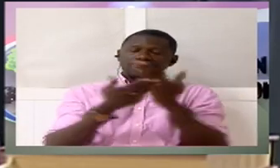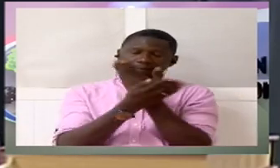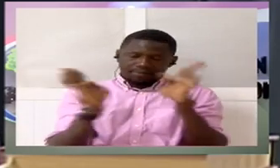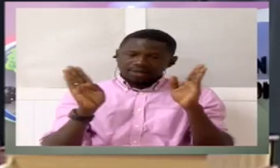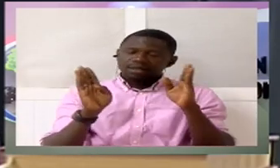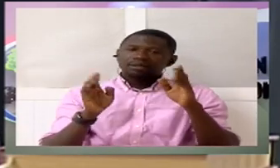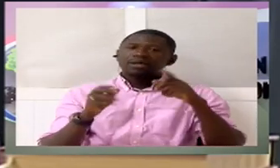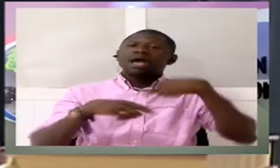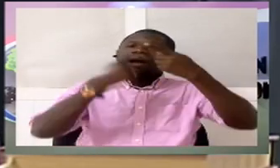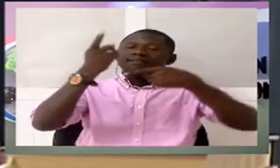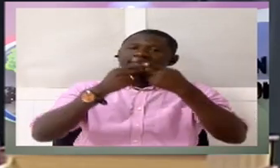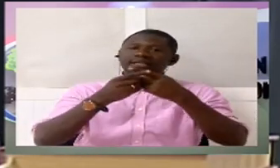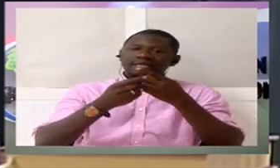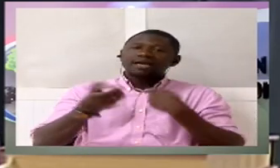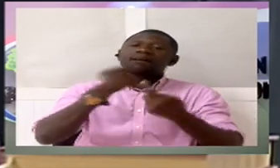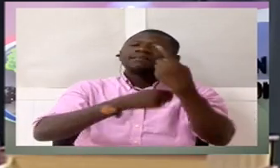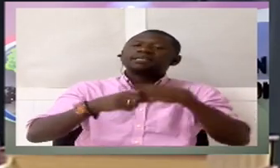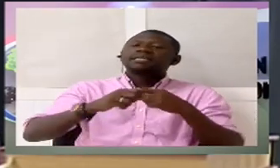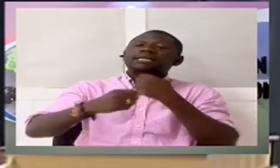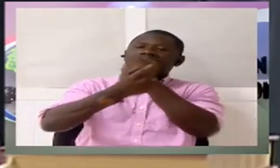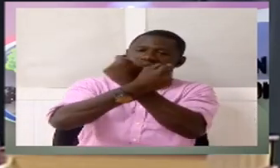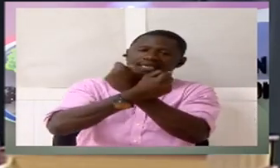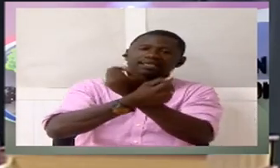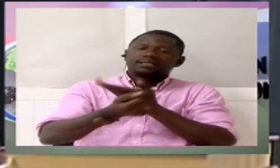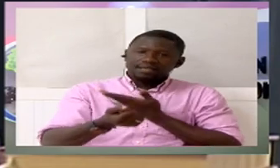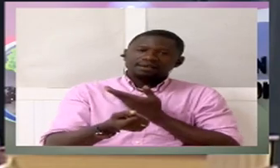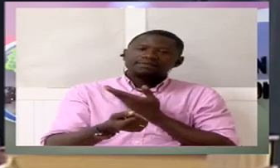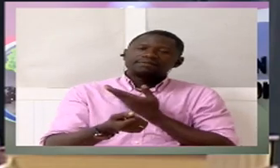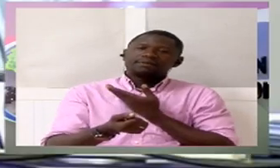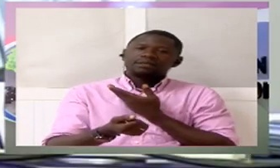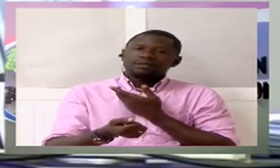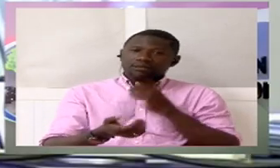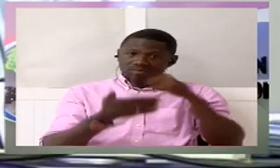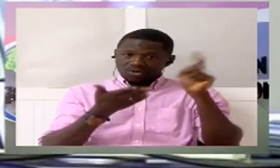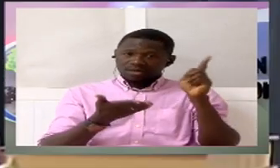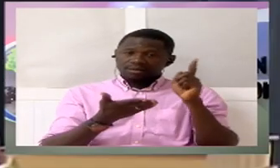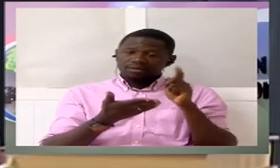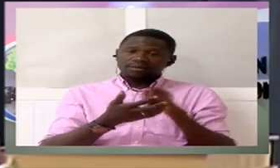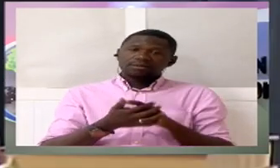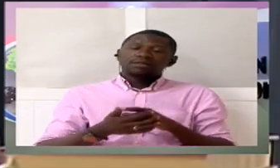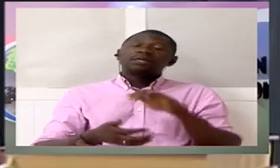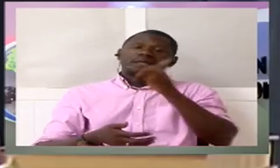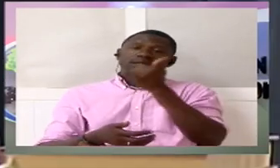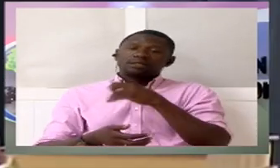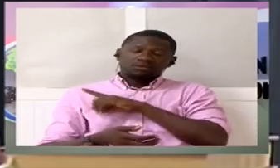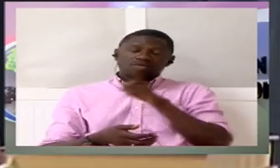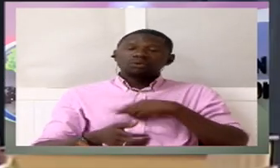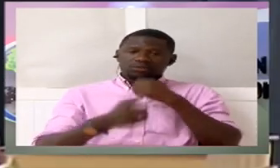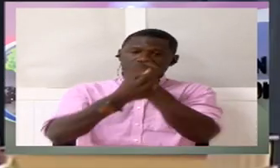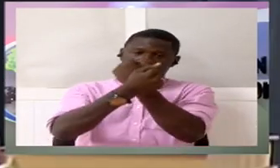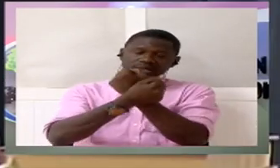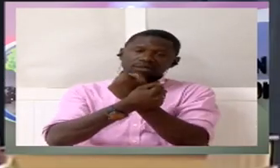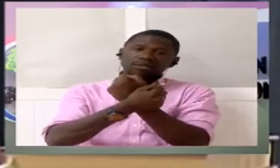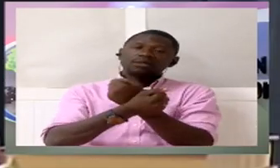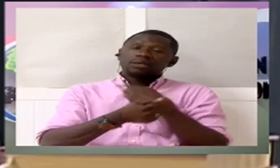bel ibiru botala lam inata mutakuke kotake fonde ha ya mutale biria ares yes he was samba